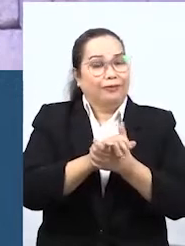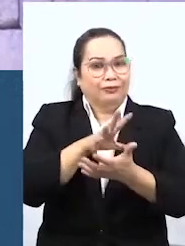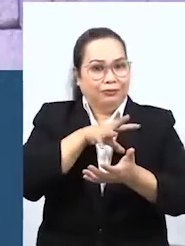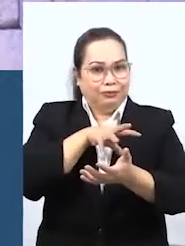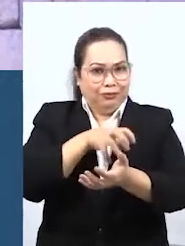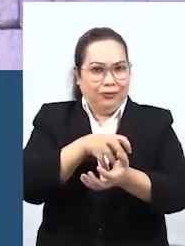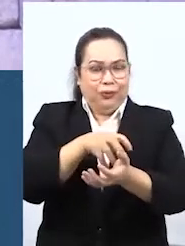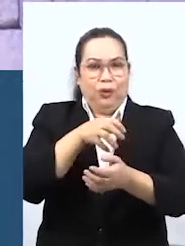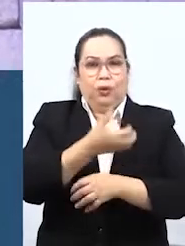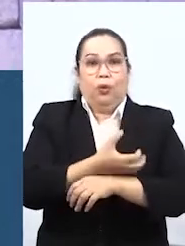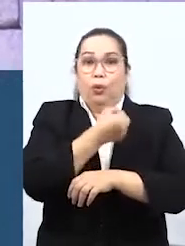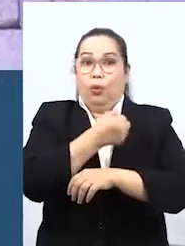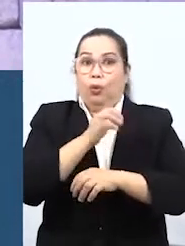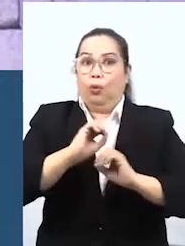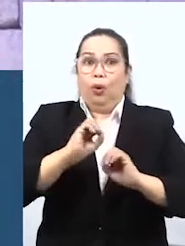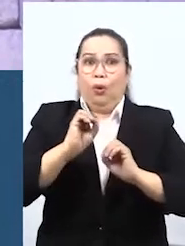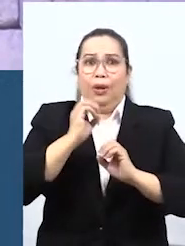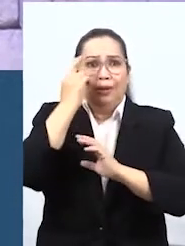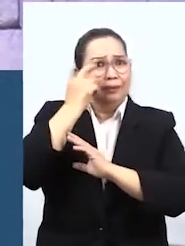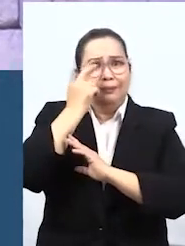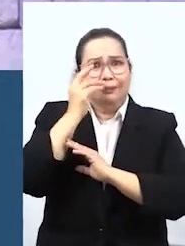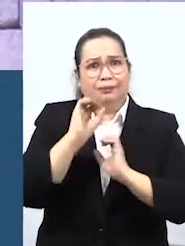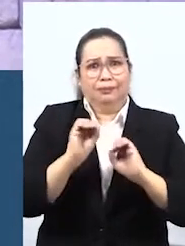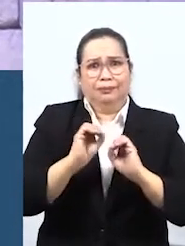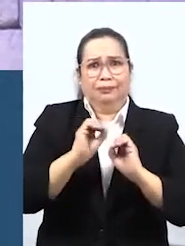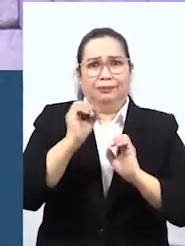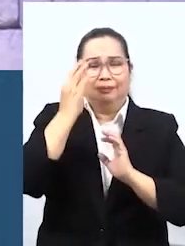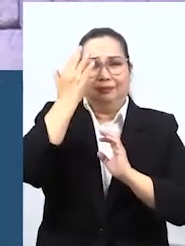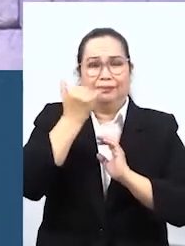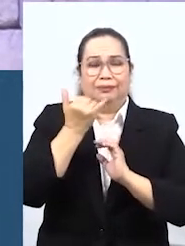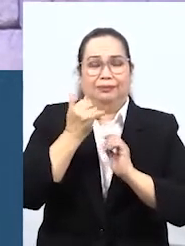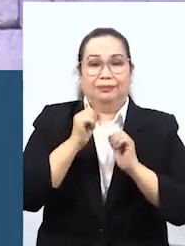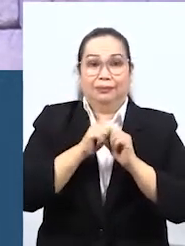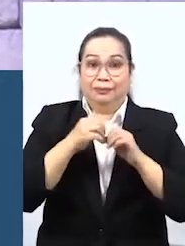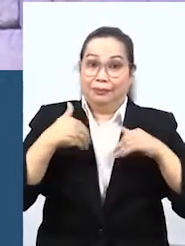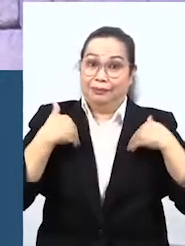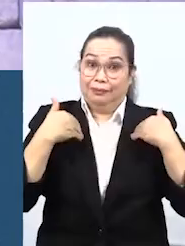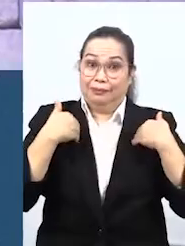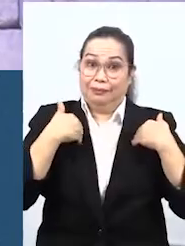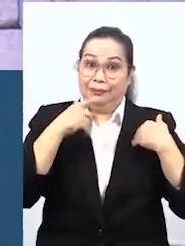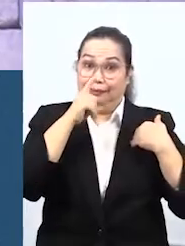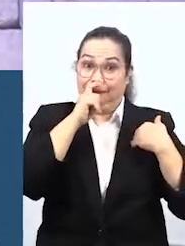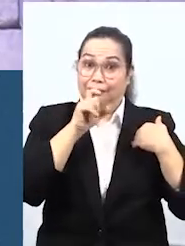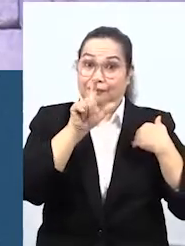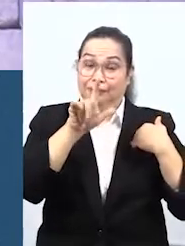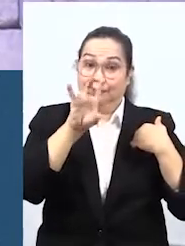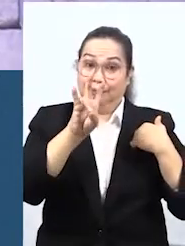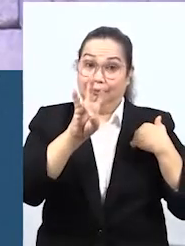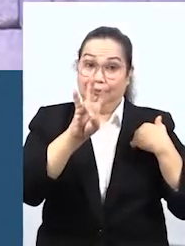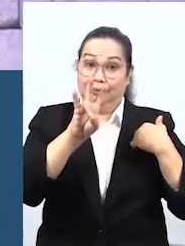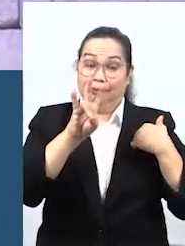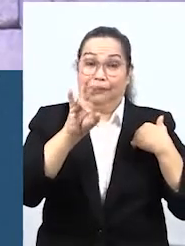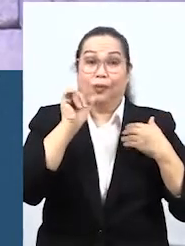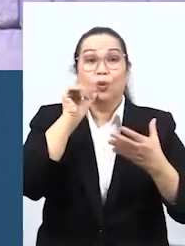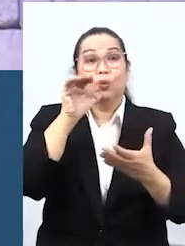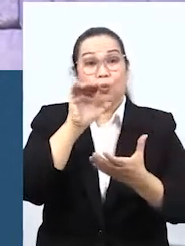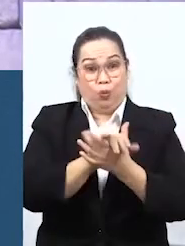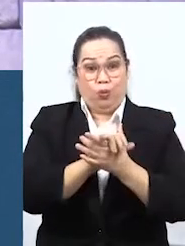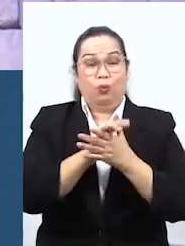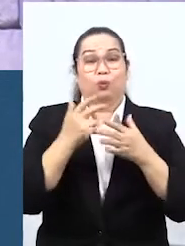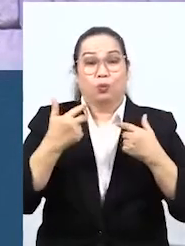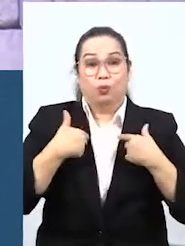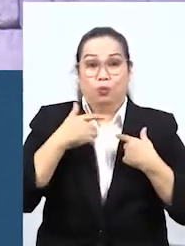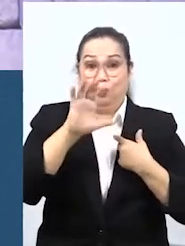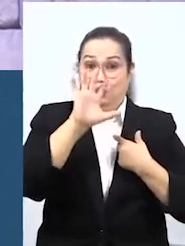own with no reason or ry so at the age of the young age of 27 years old my wife has had